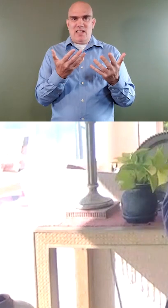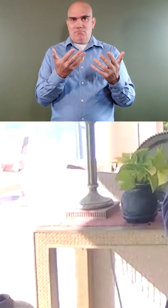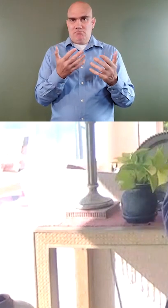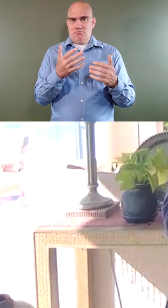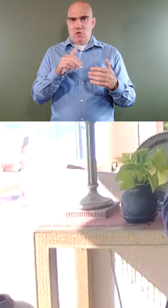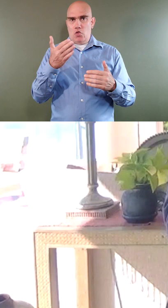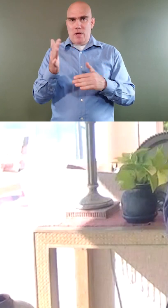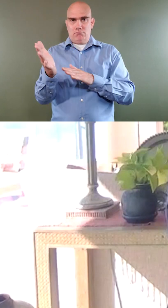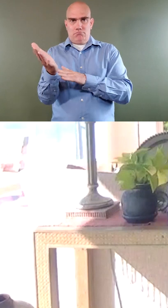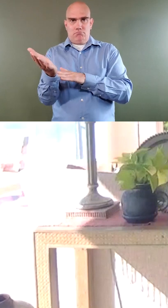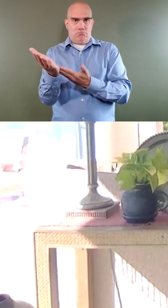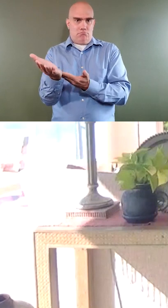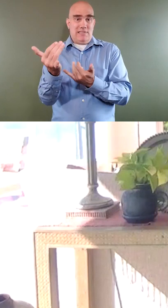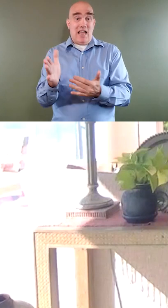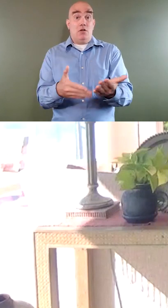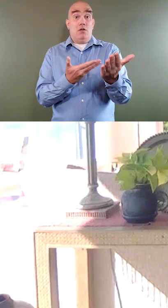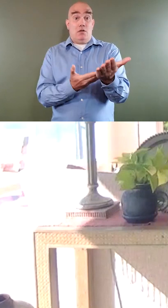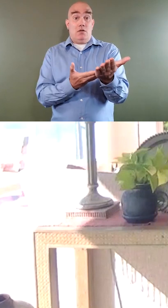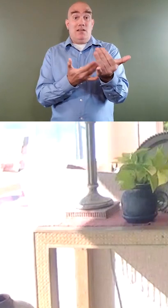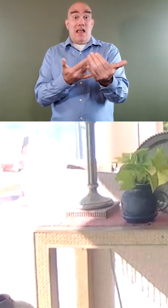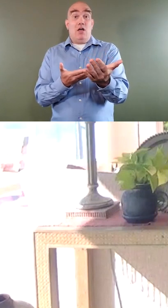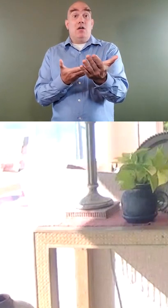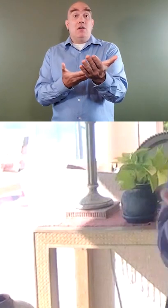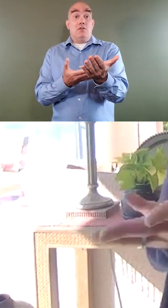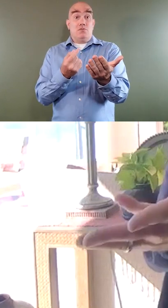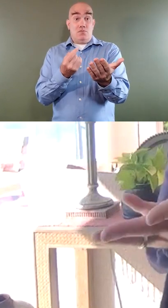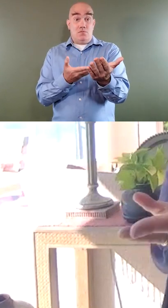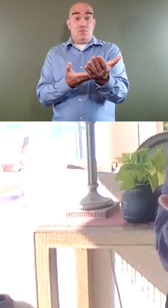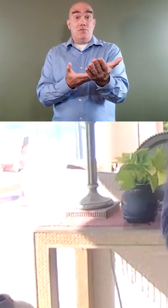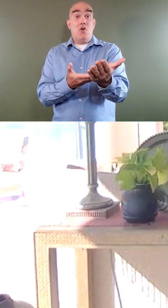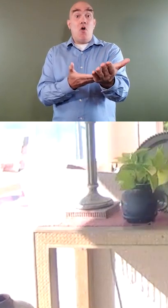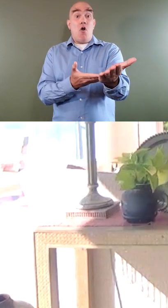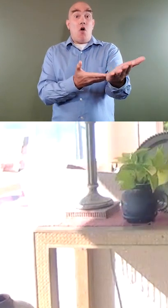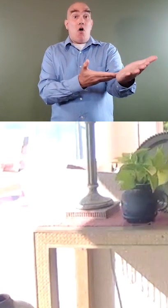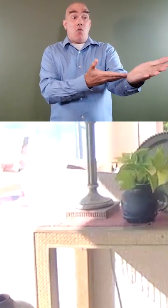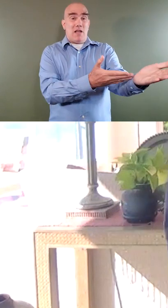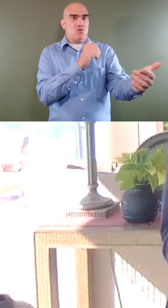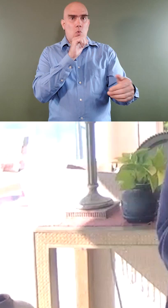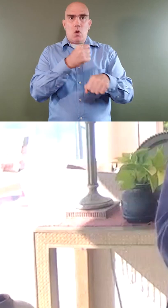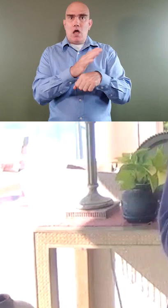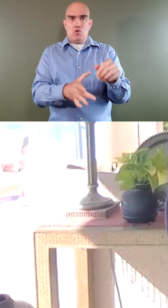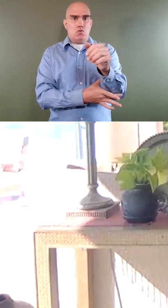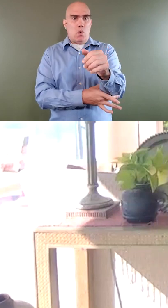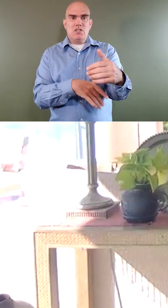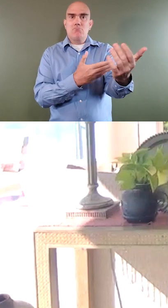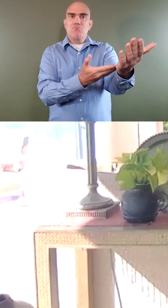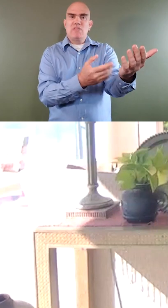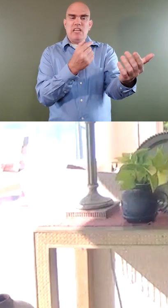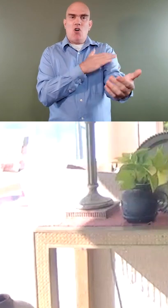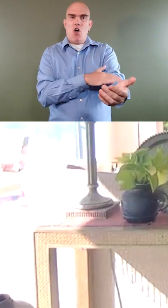out, and now just turn all the way, arms outstretched, don't lock your joints, a little bit